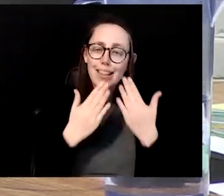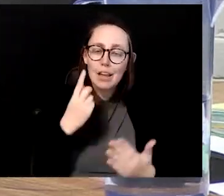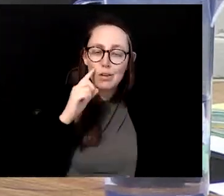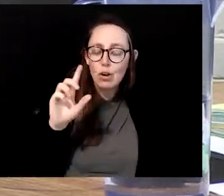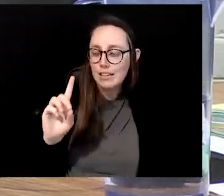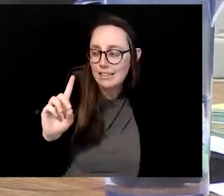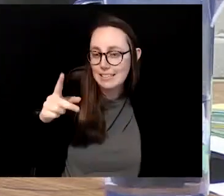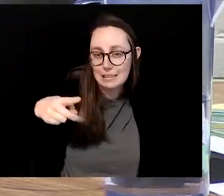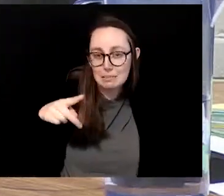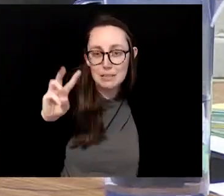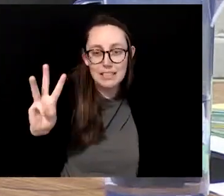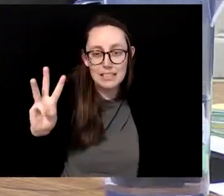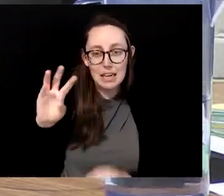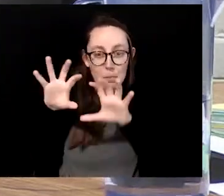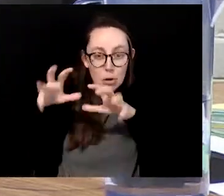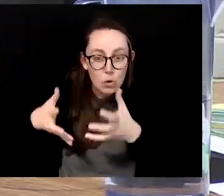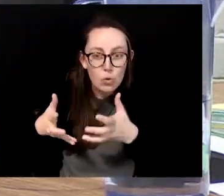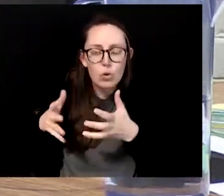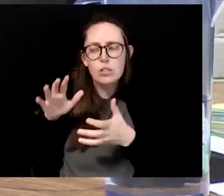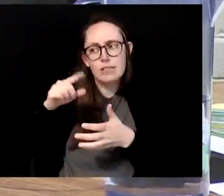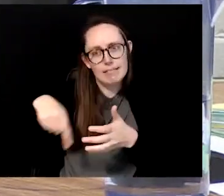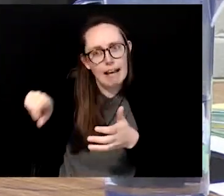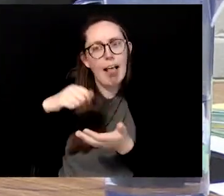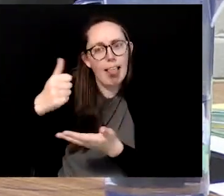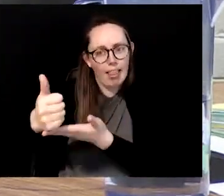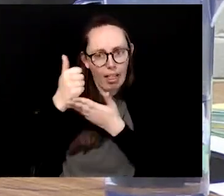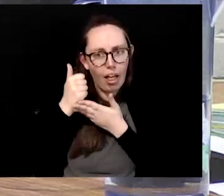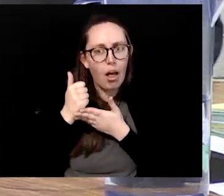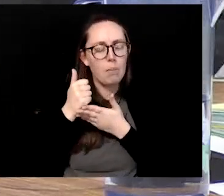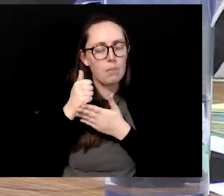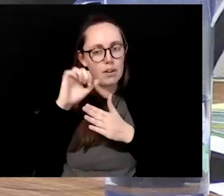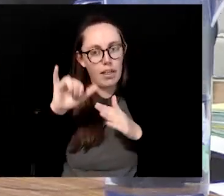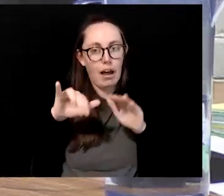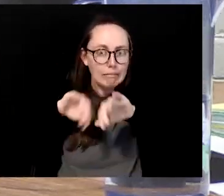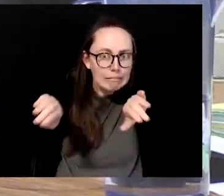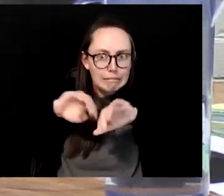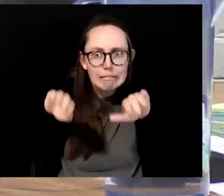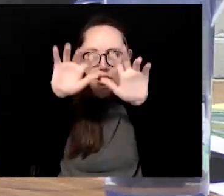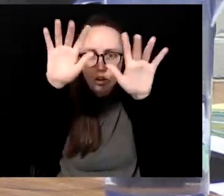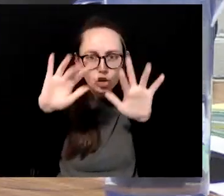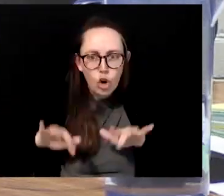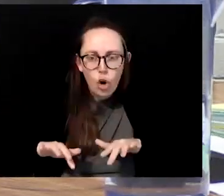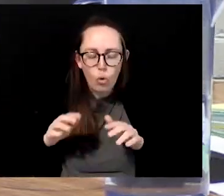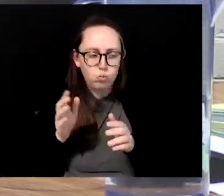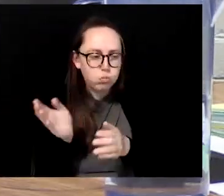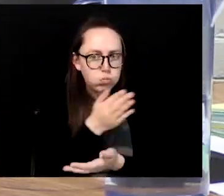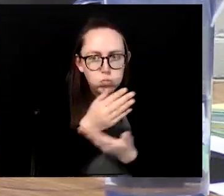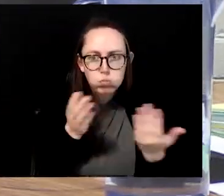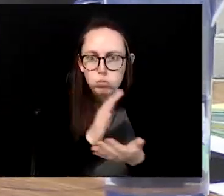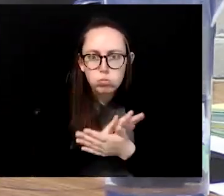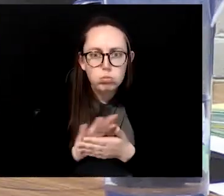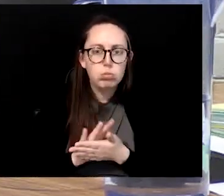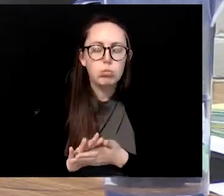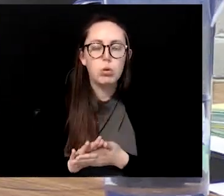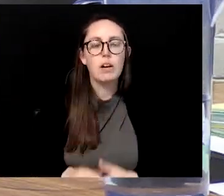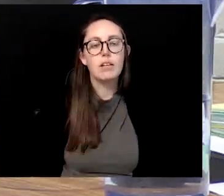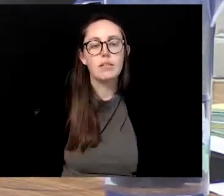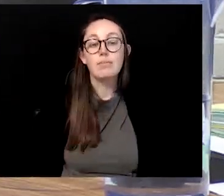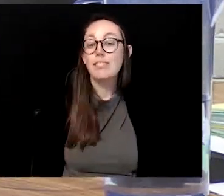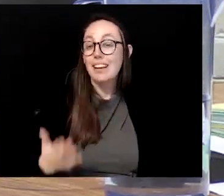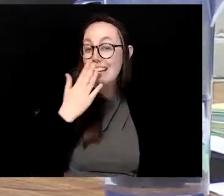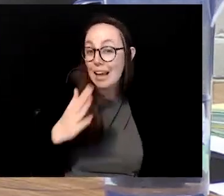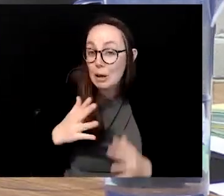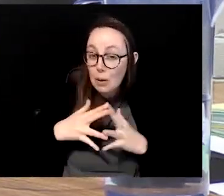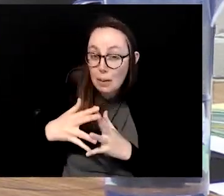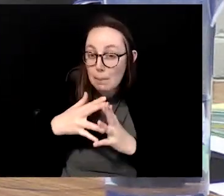campaign area uh and uh really appreciate the American Legion for hosting the polls again this year and